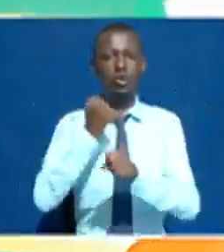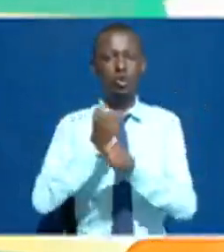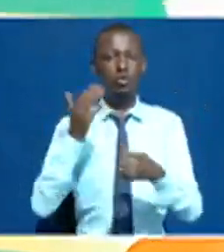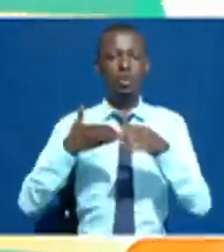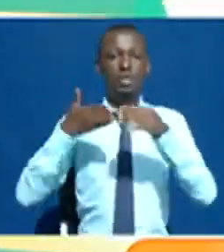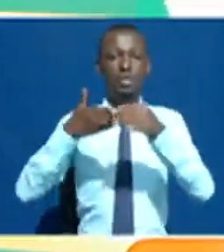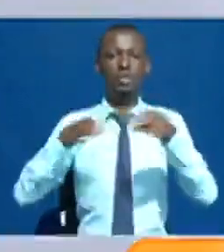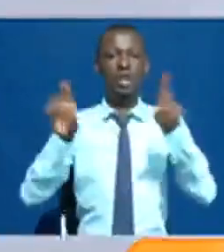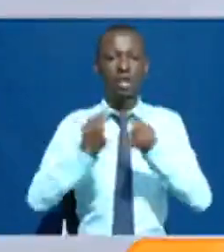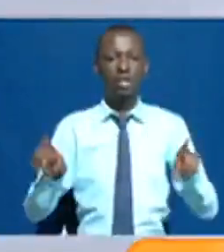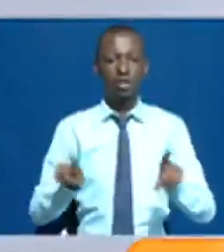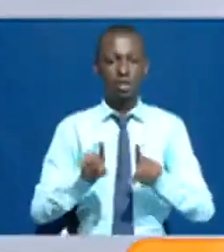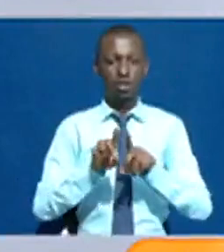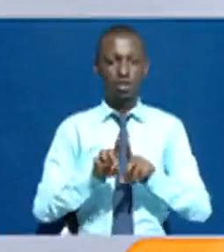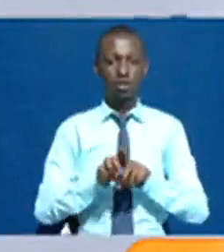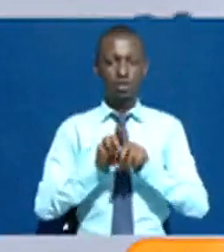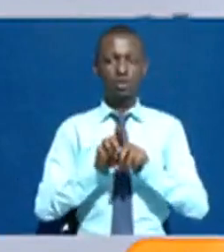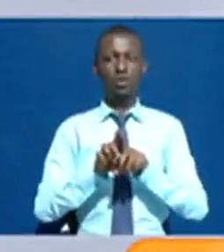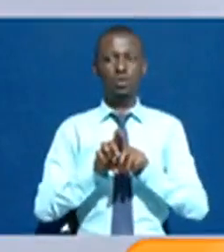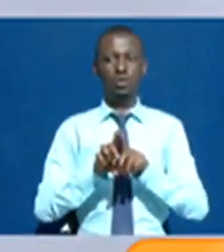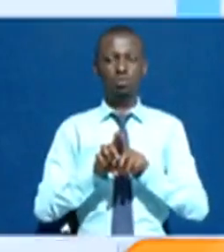and transforming society.